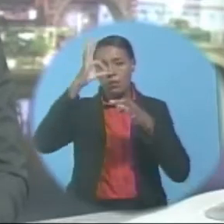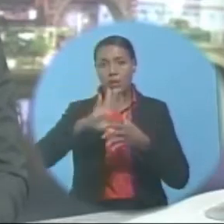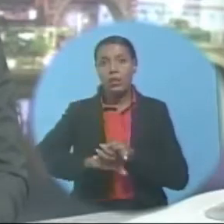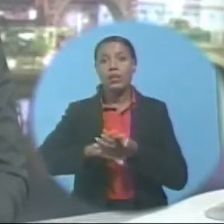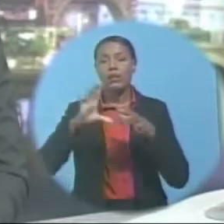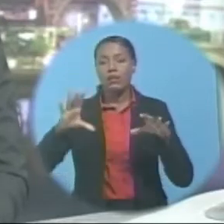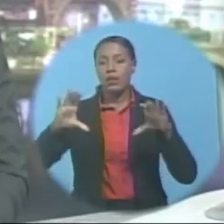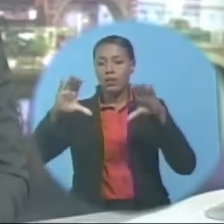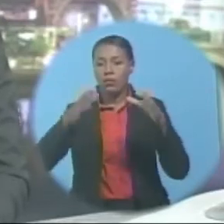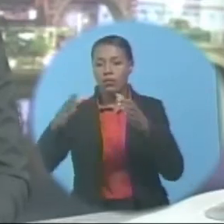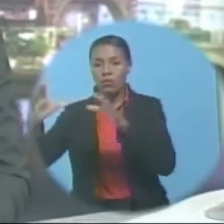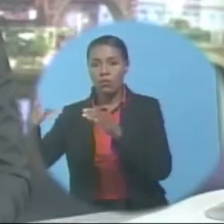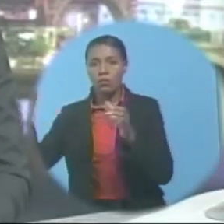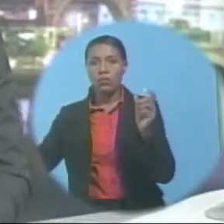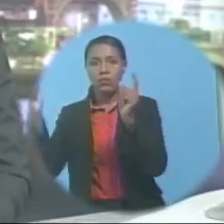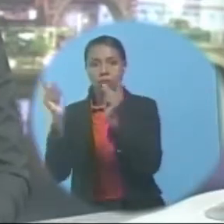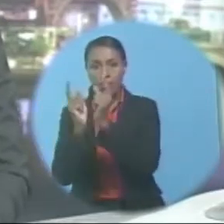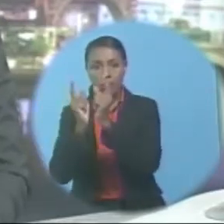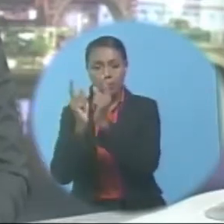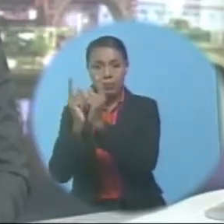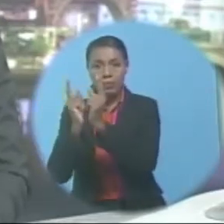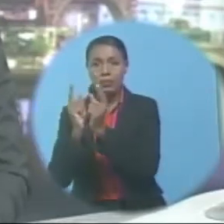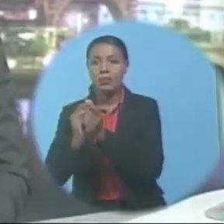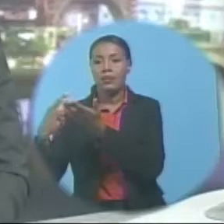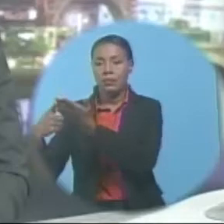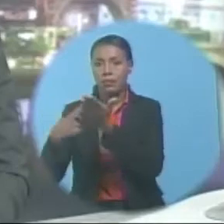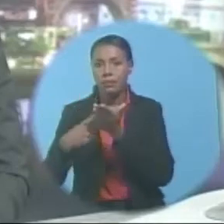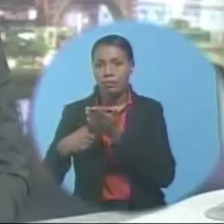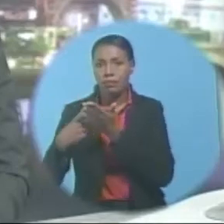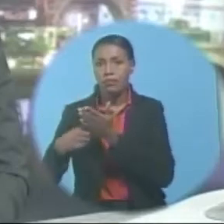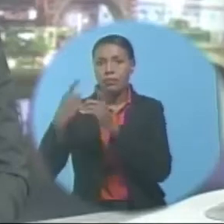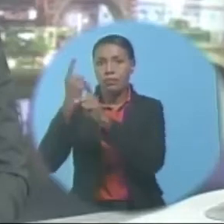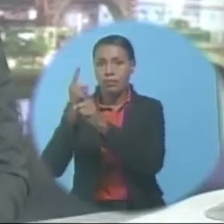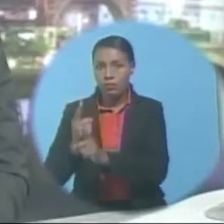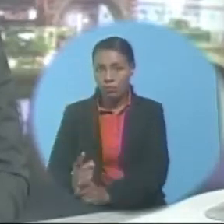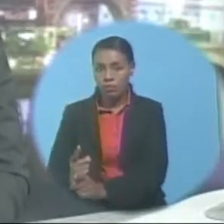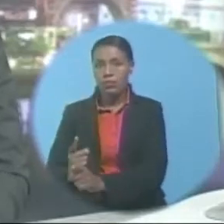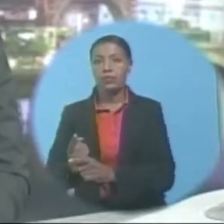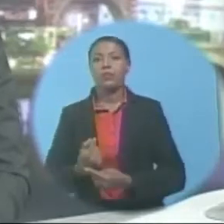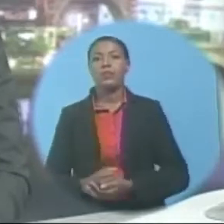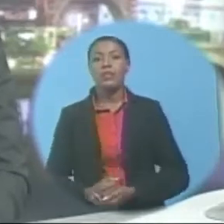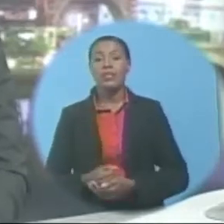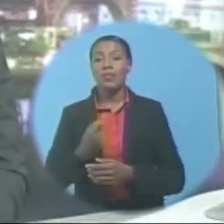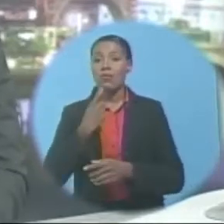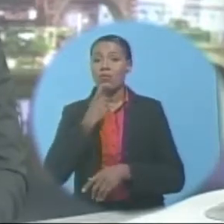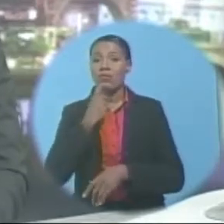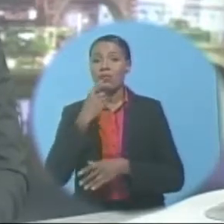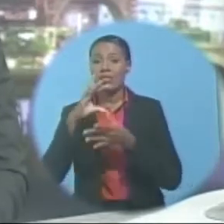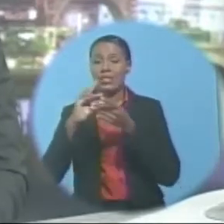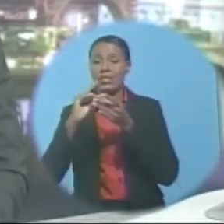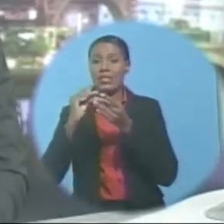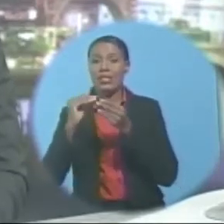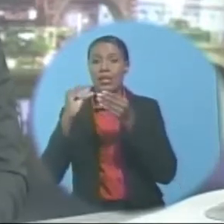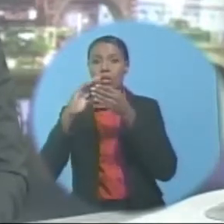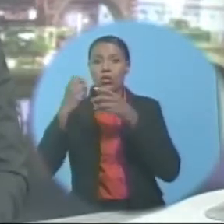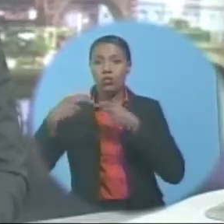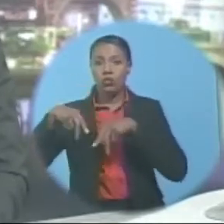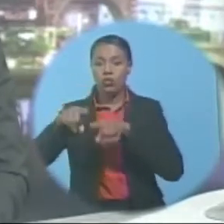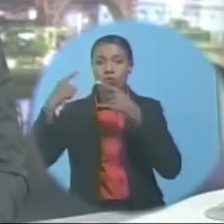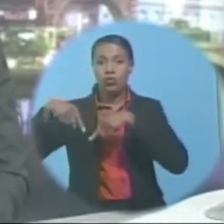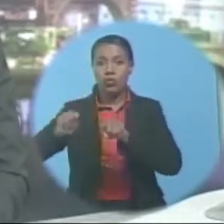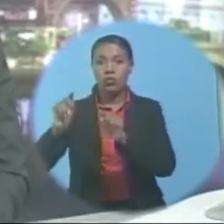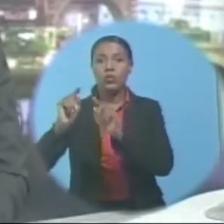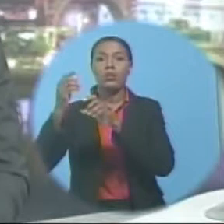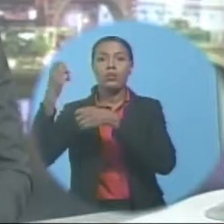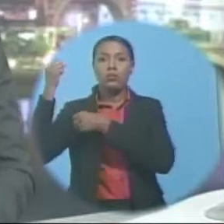more consistent basis. President of the Barbados Union of Teachers, Pedro Shepherd, made the comments during the rally which followed the